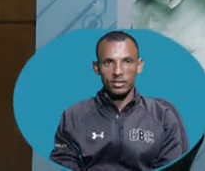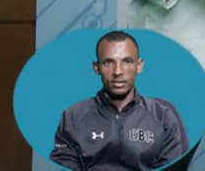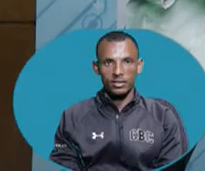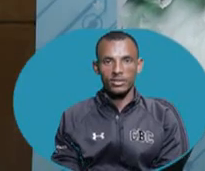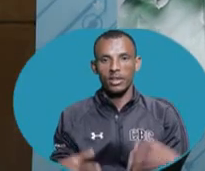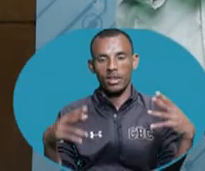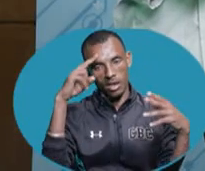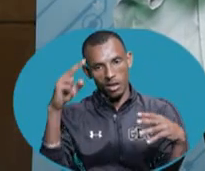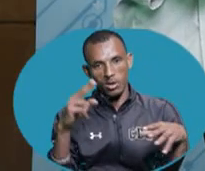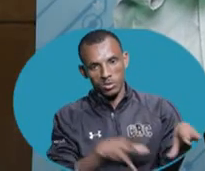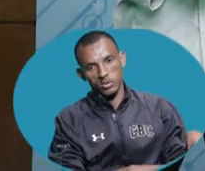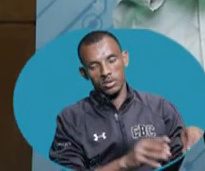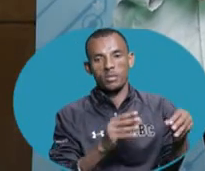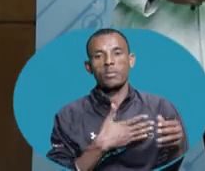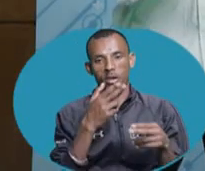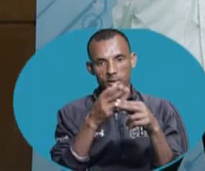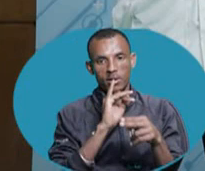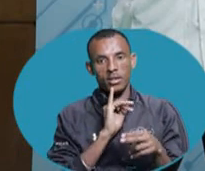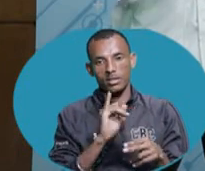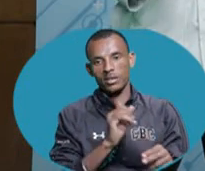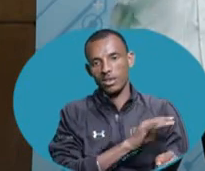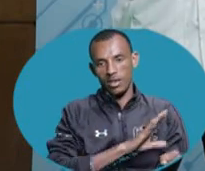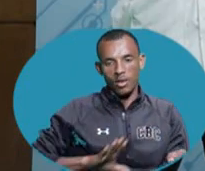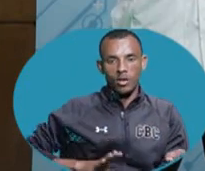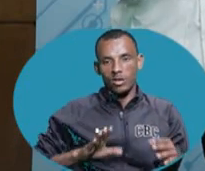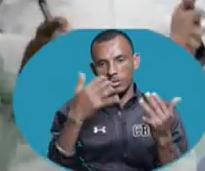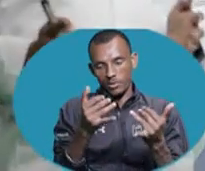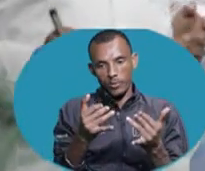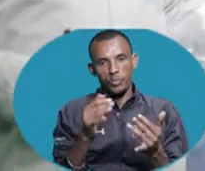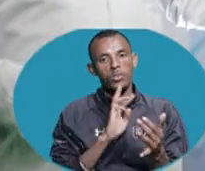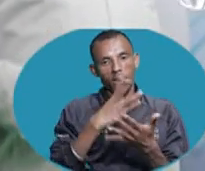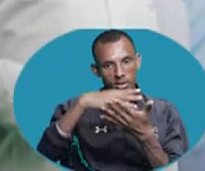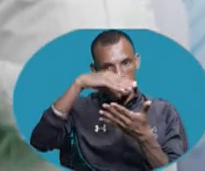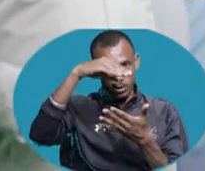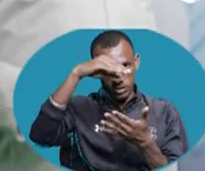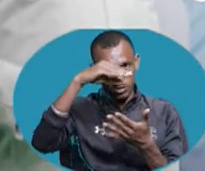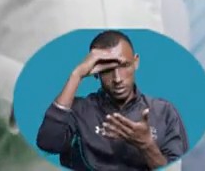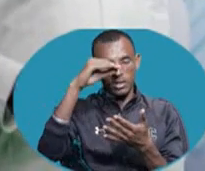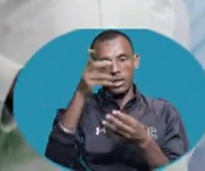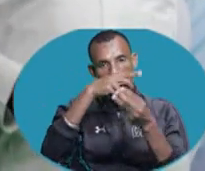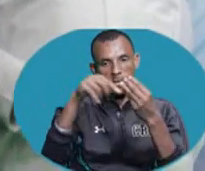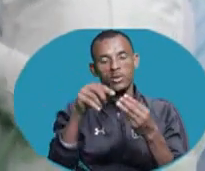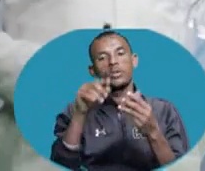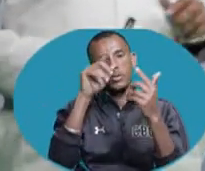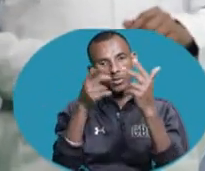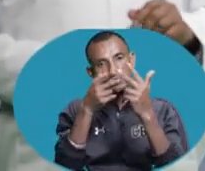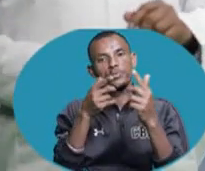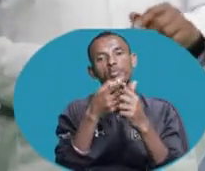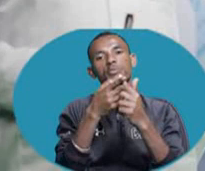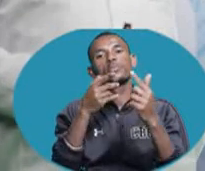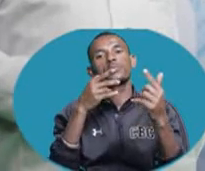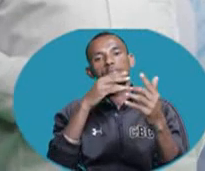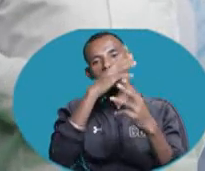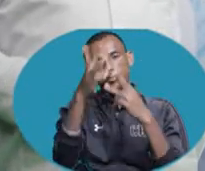Hello student, my name is Gaetan. Today we are discussing on the Second World War. Second World War